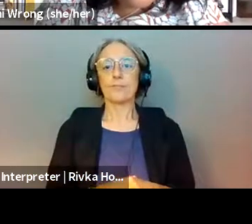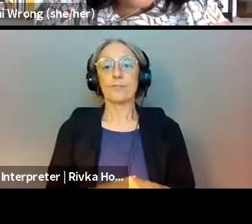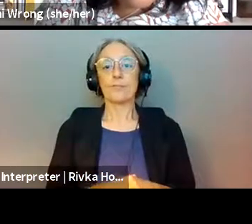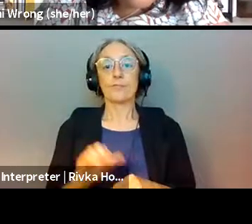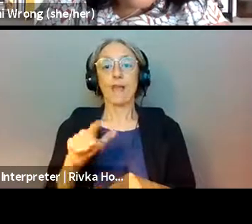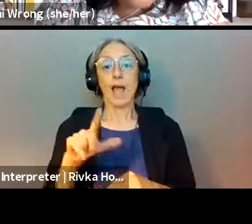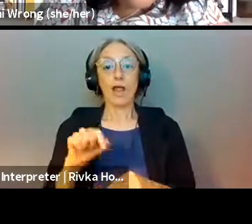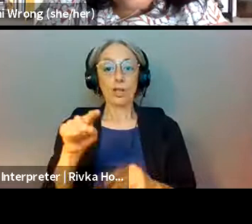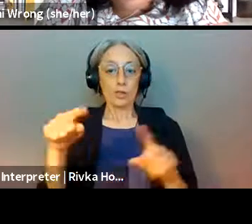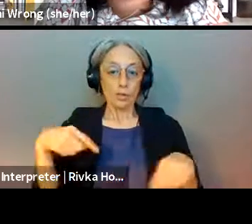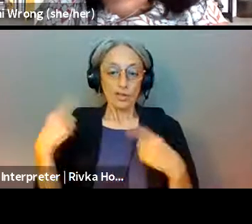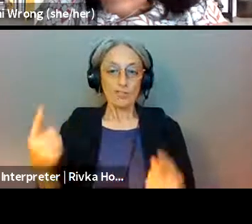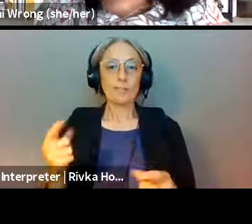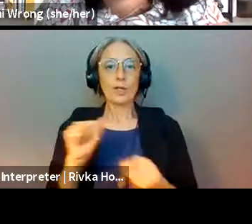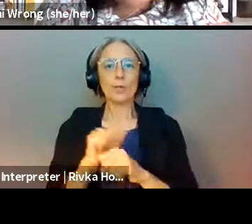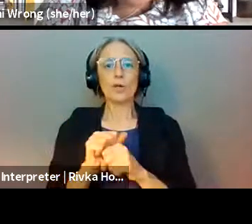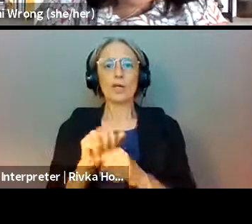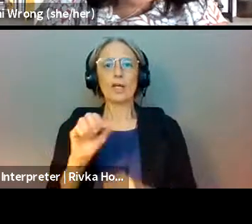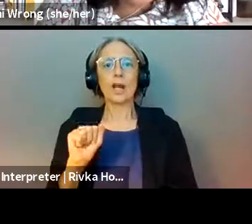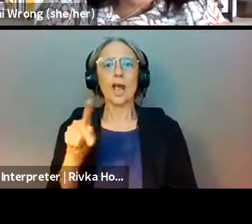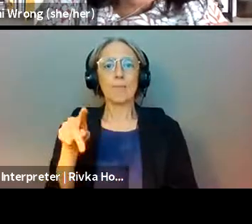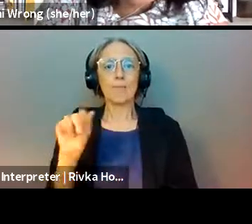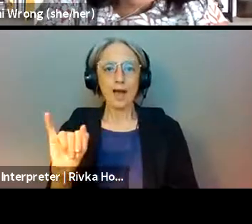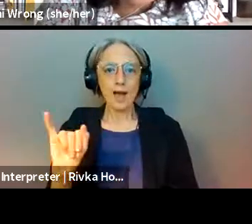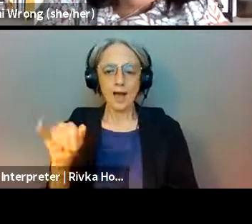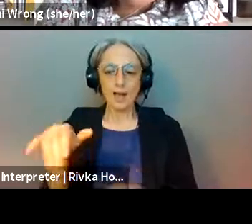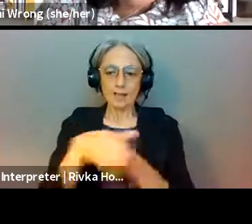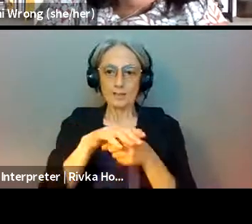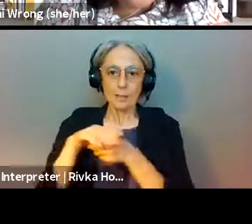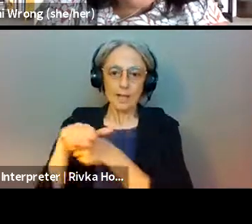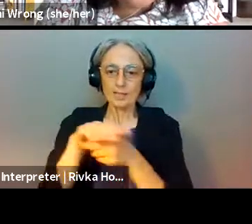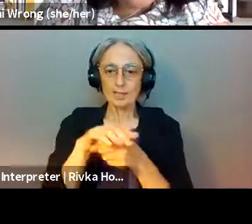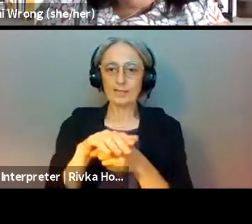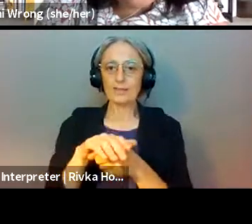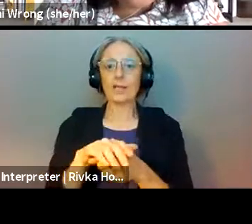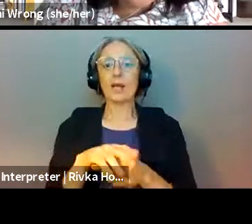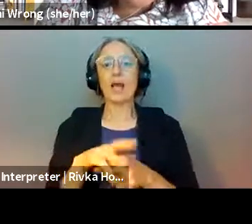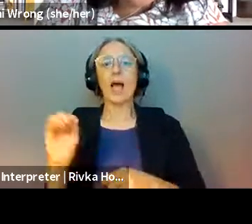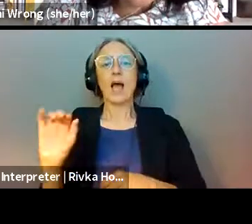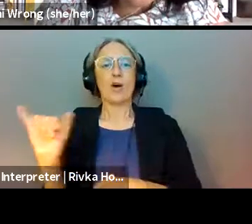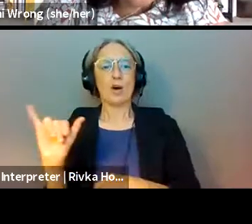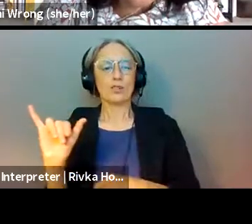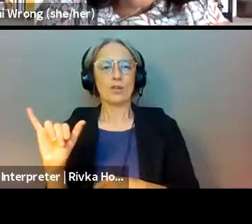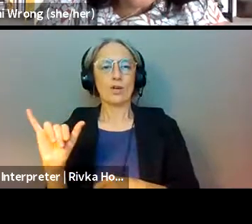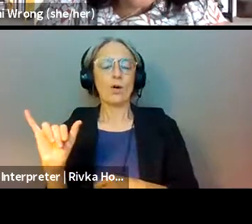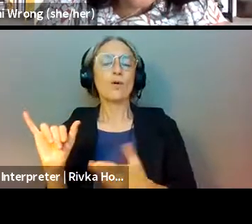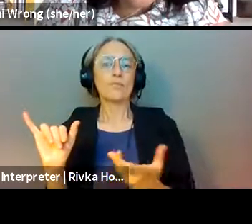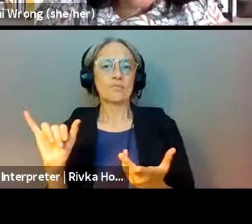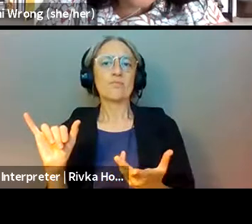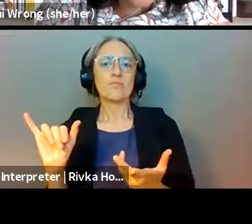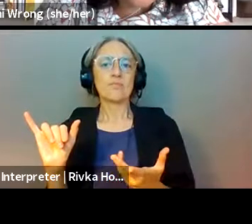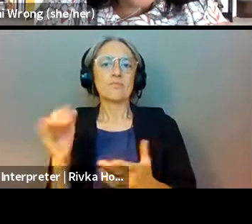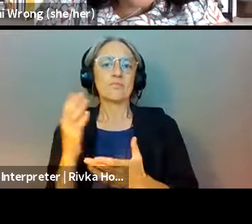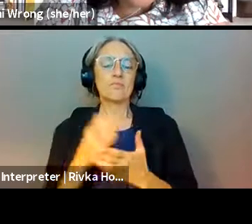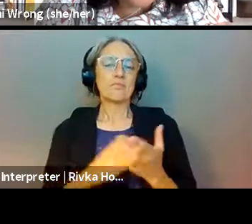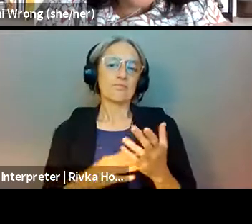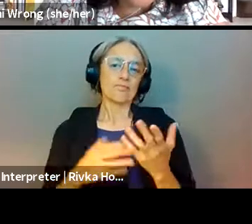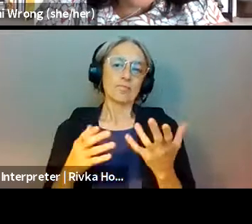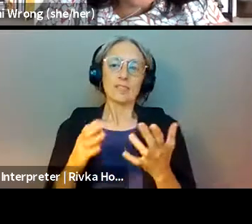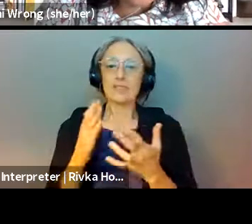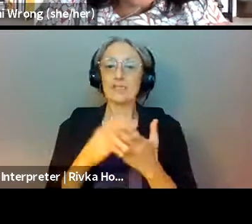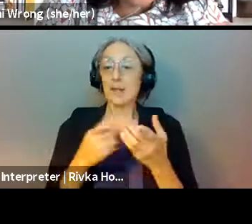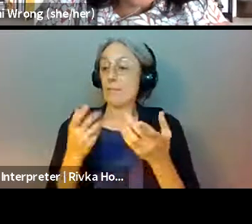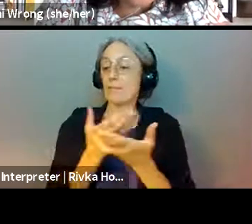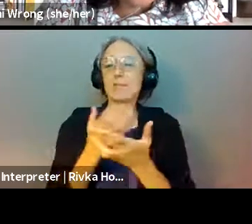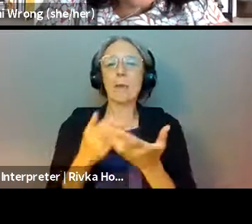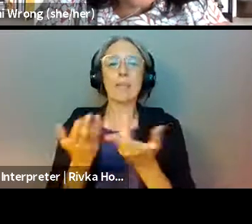in the API spaces, and we know, particularly with some of the backlash due to